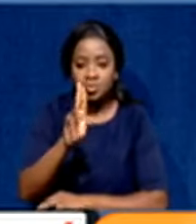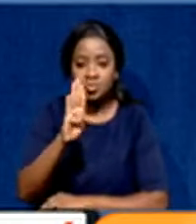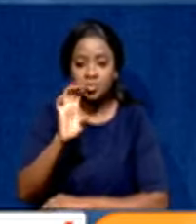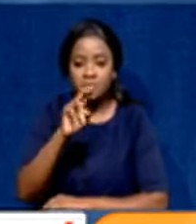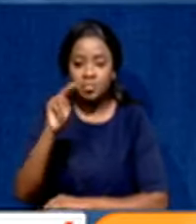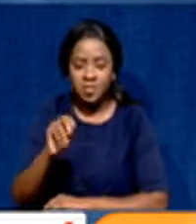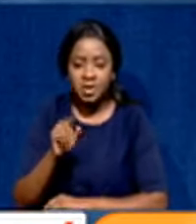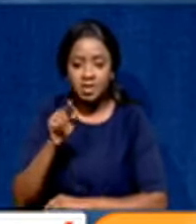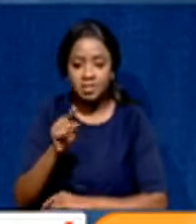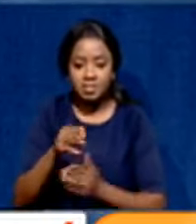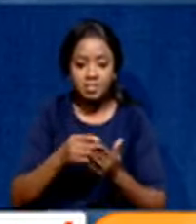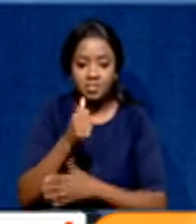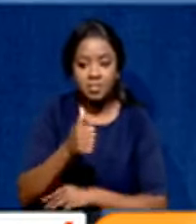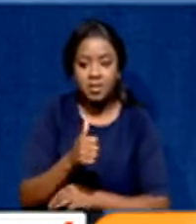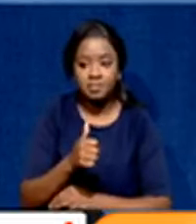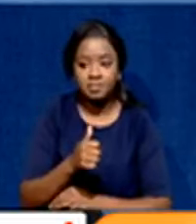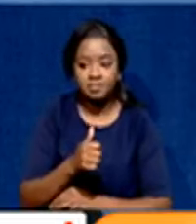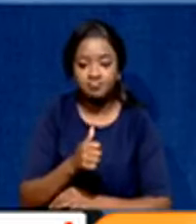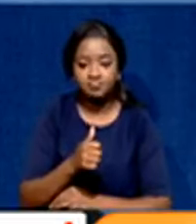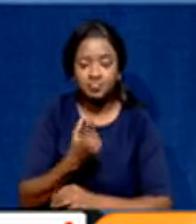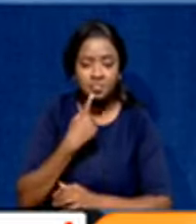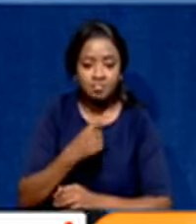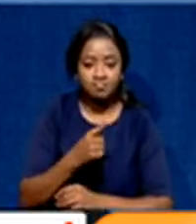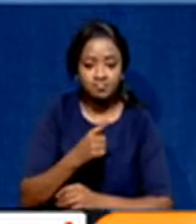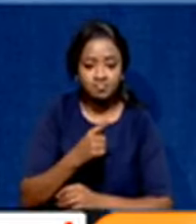122,410. Ruben Kigame was supposed to be paid